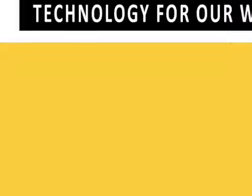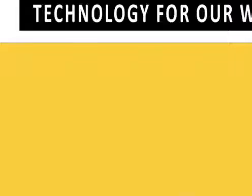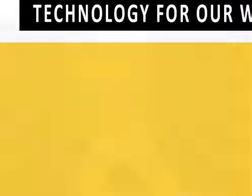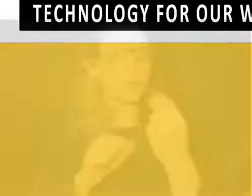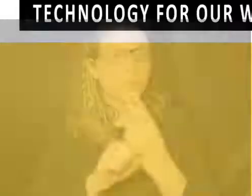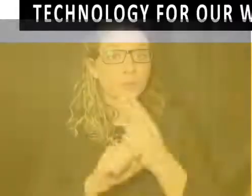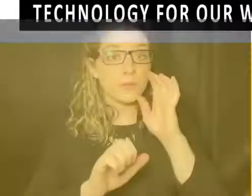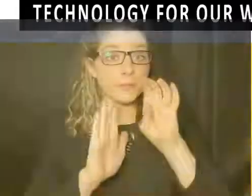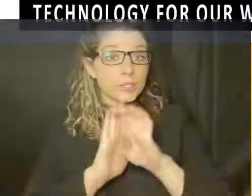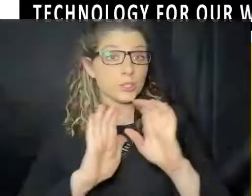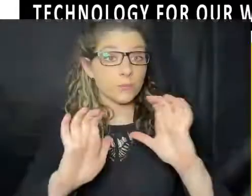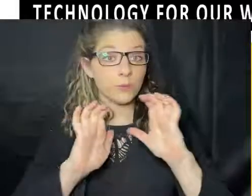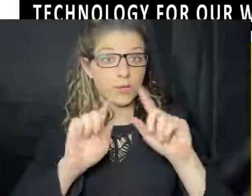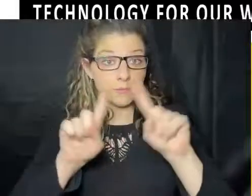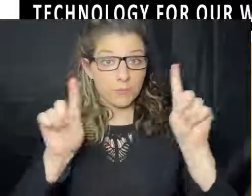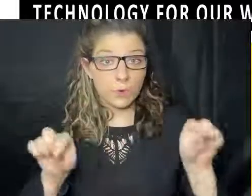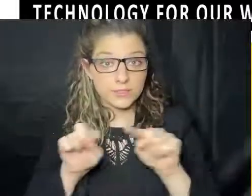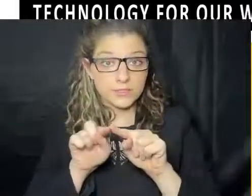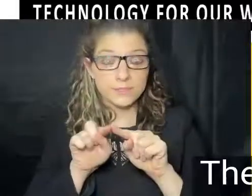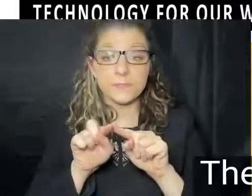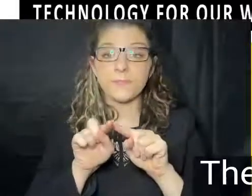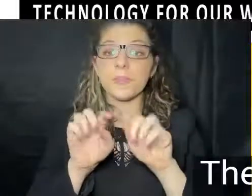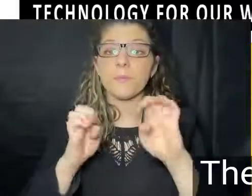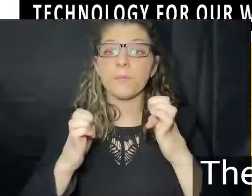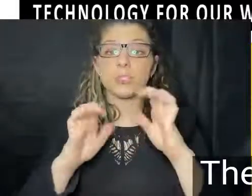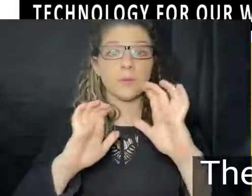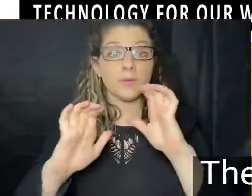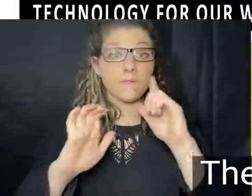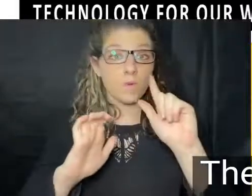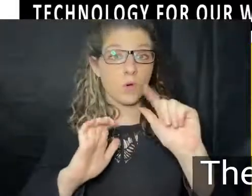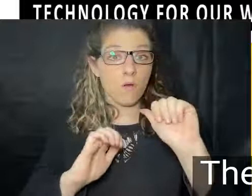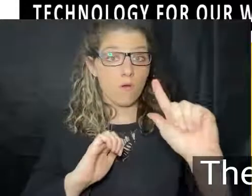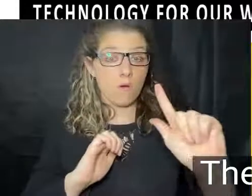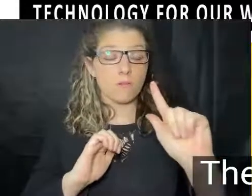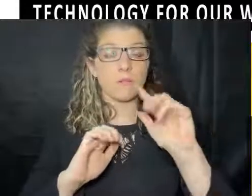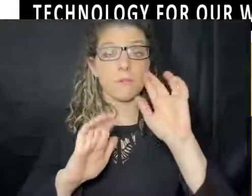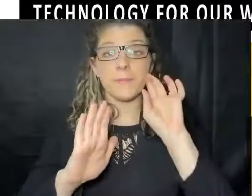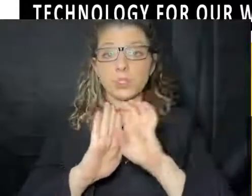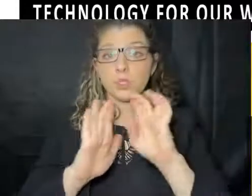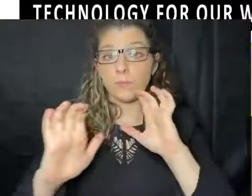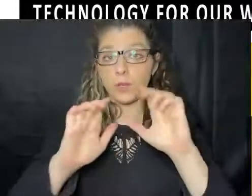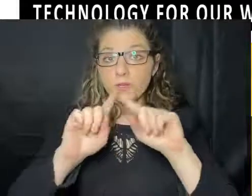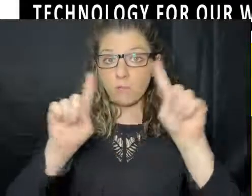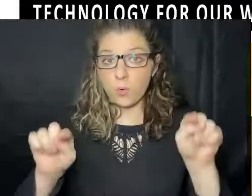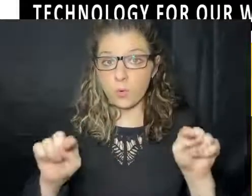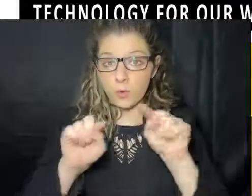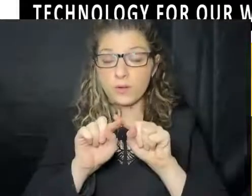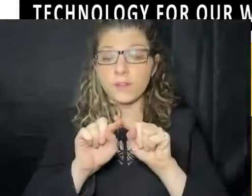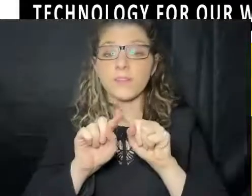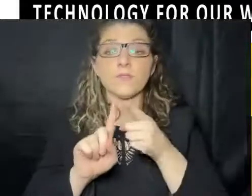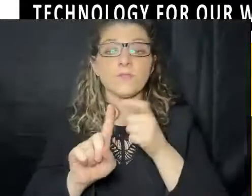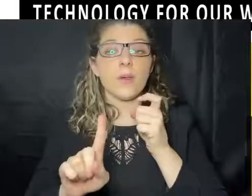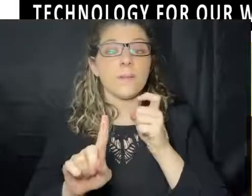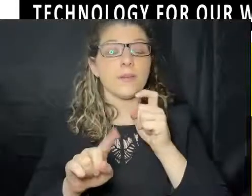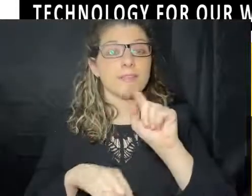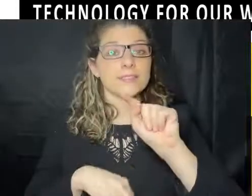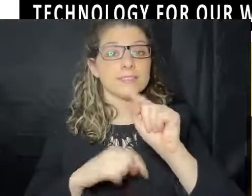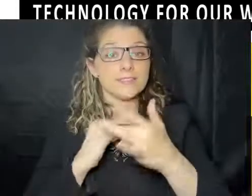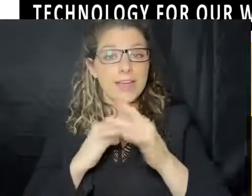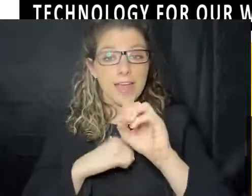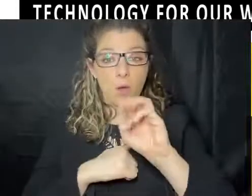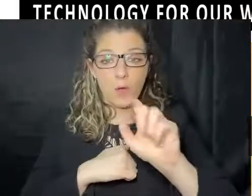How to use picture communication boards. The Emergency Communication for All Picture Communication Board is brought to you